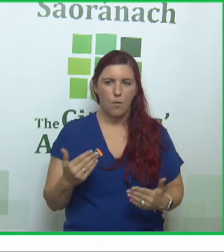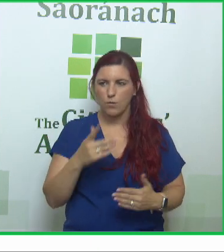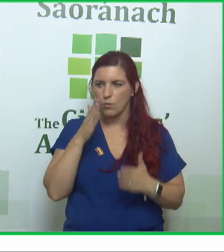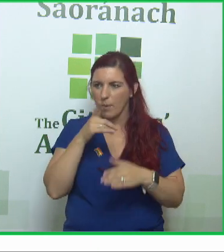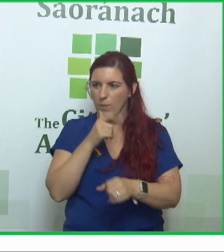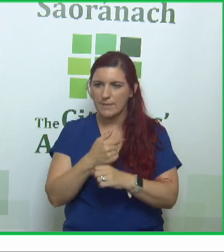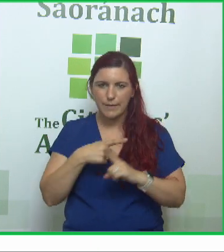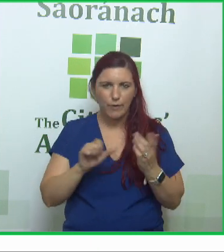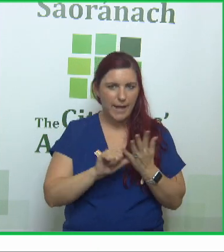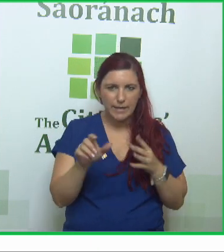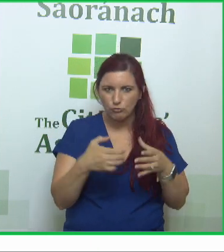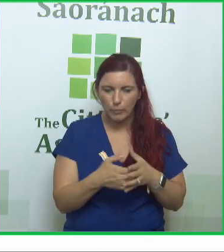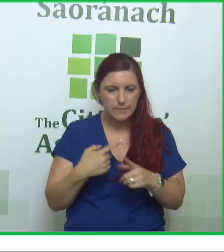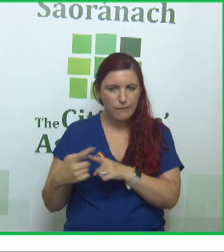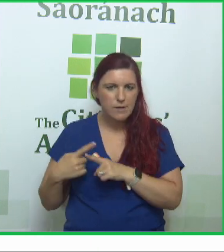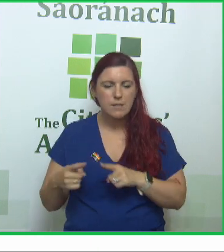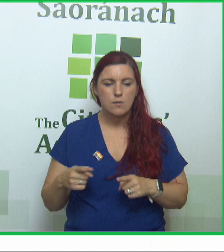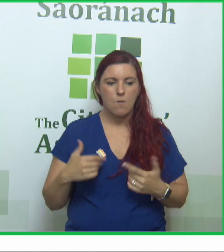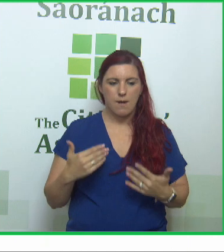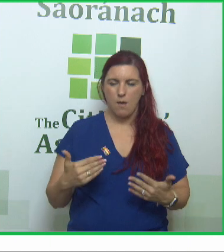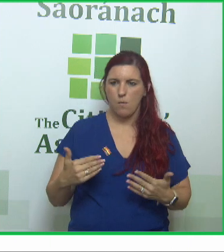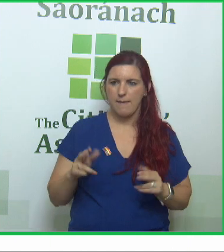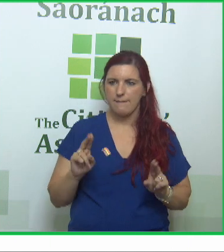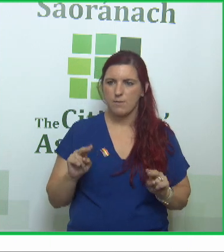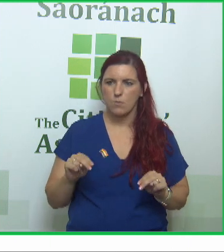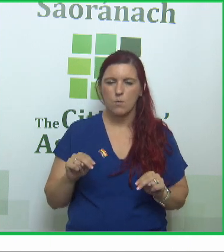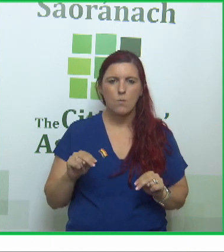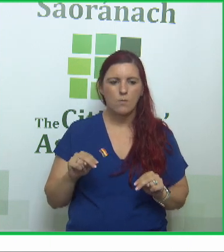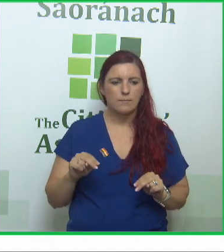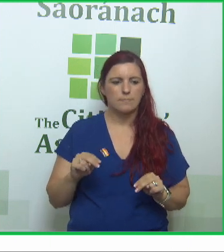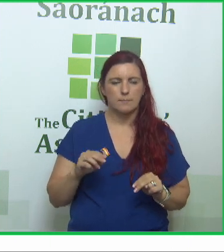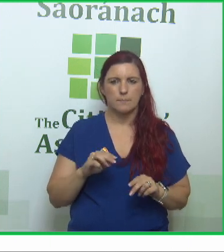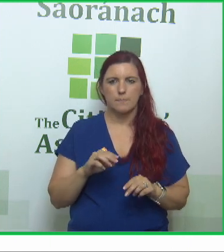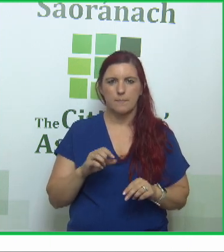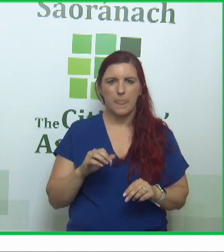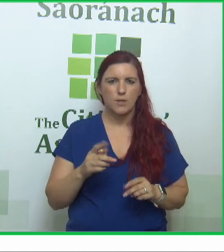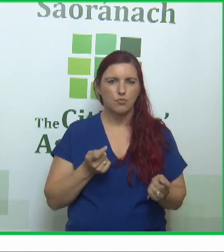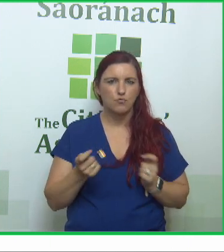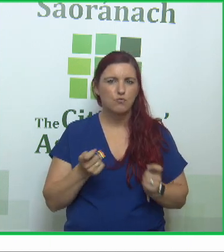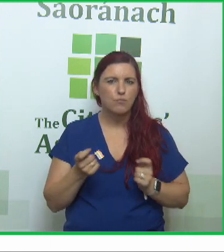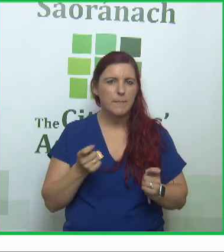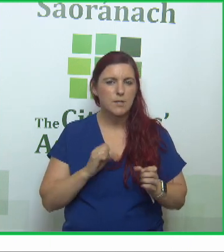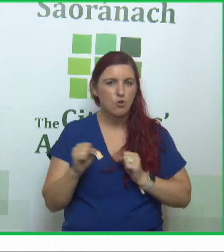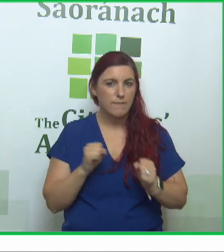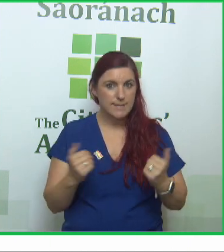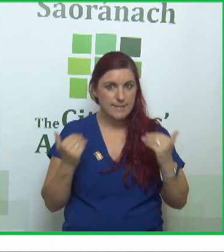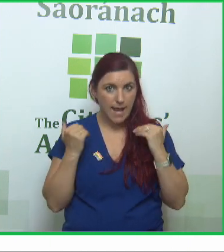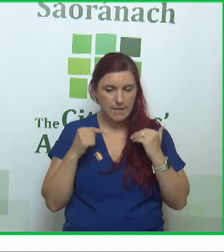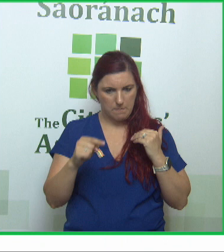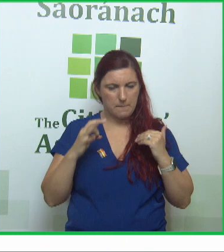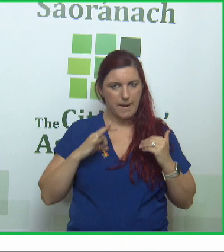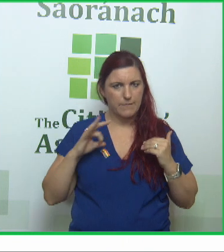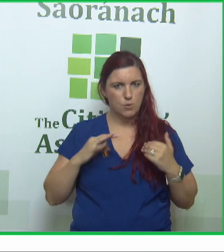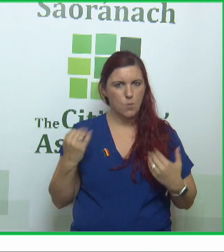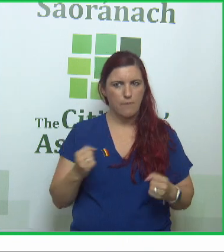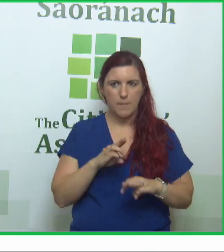populations. So for some time we have used data from our treatment services on the general population data, and they are very useful, and the people coming